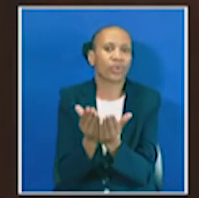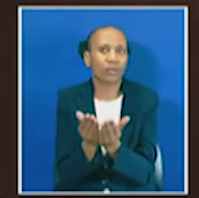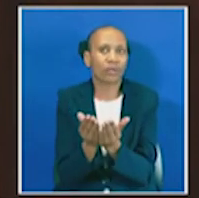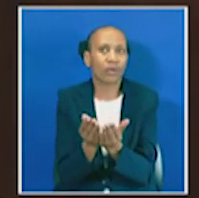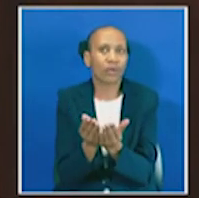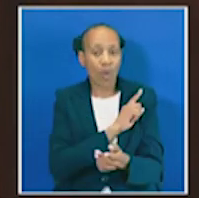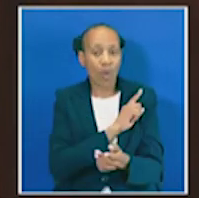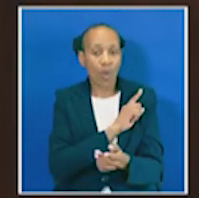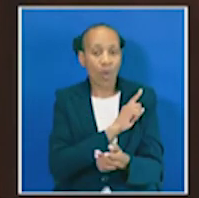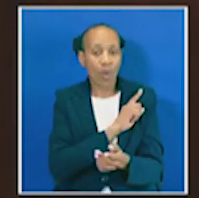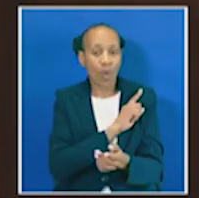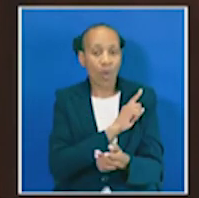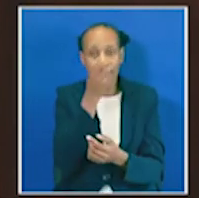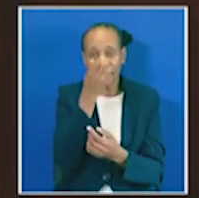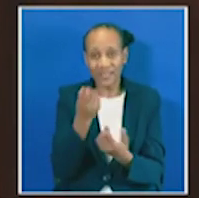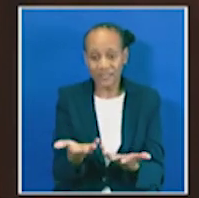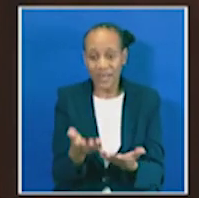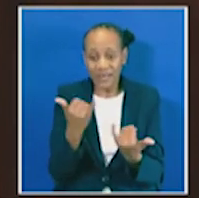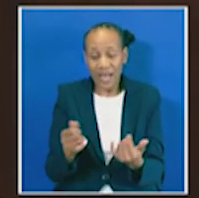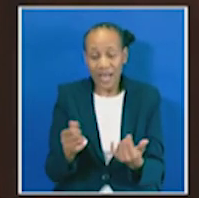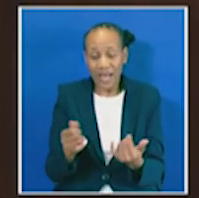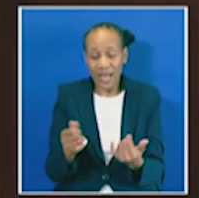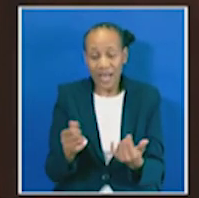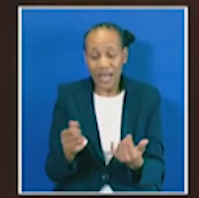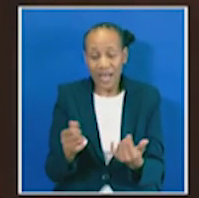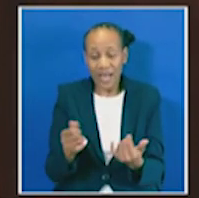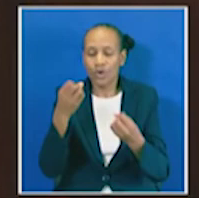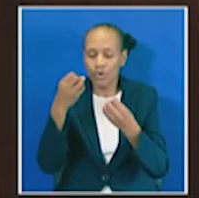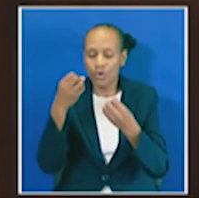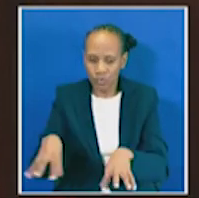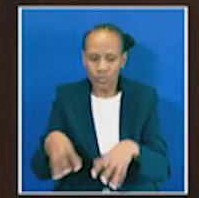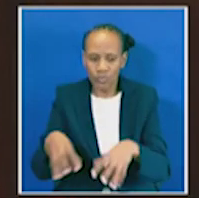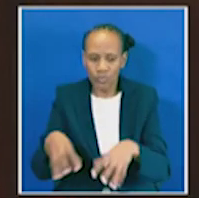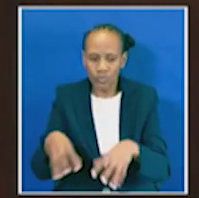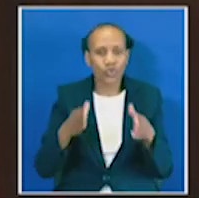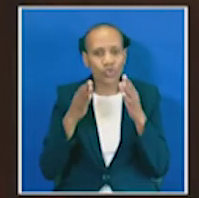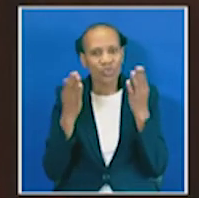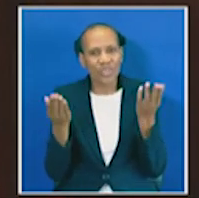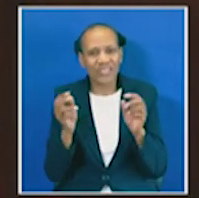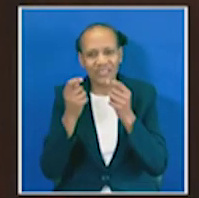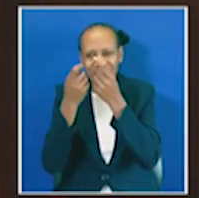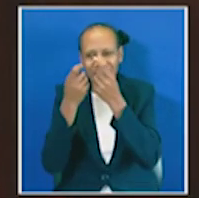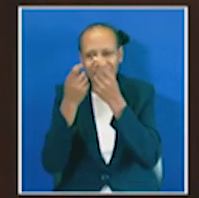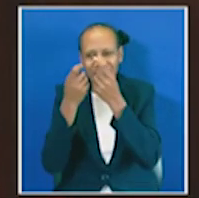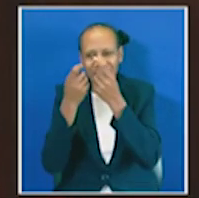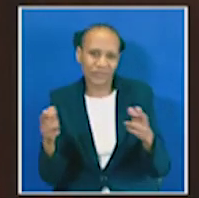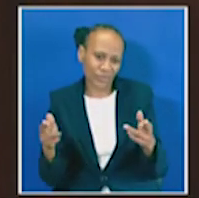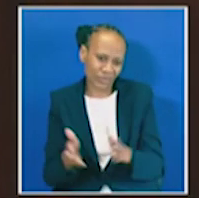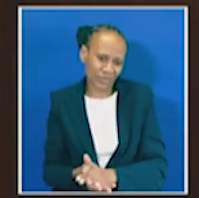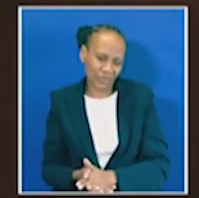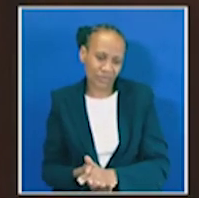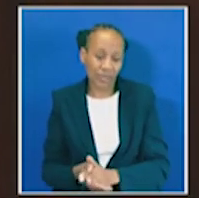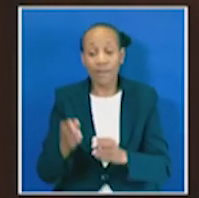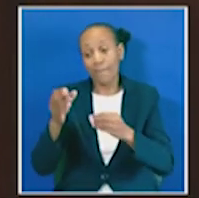costs our country dearly. It is a very serious waste of human and financial resources. Honourable Member, your time is